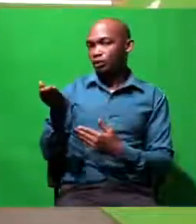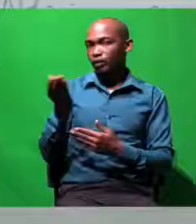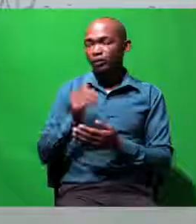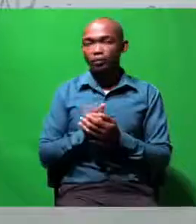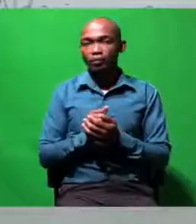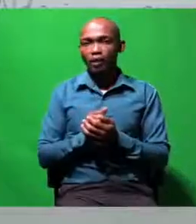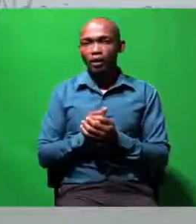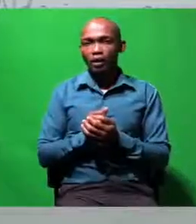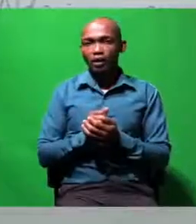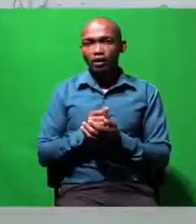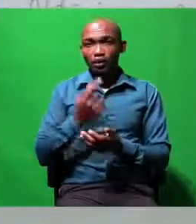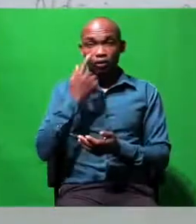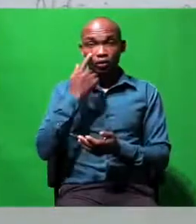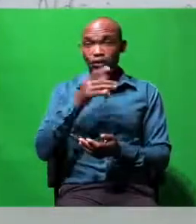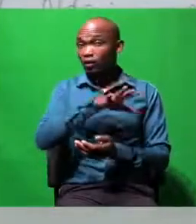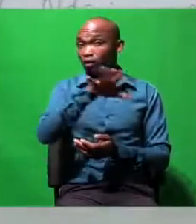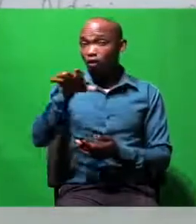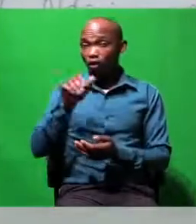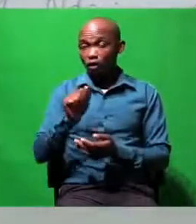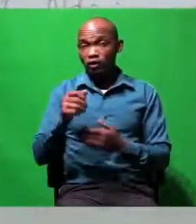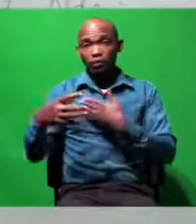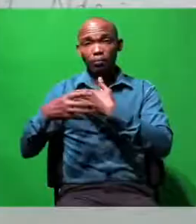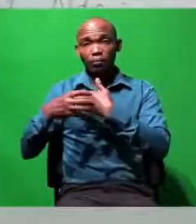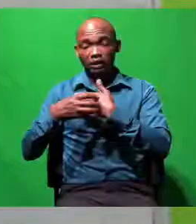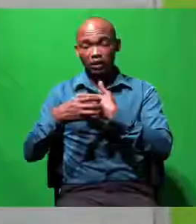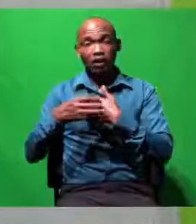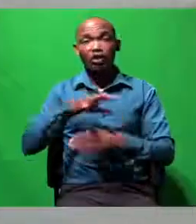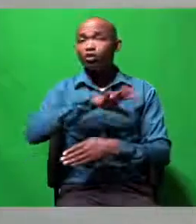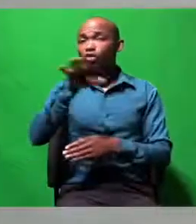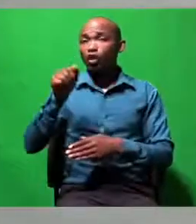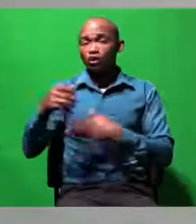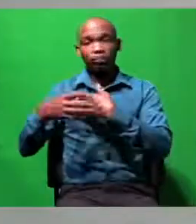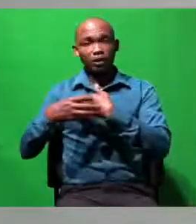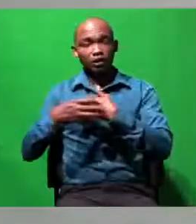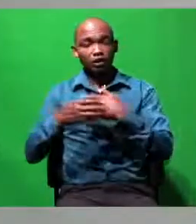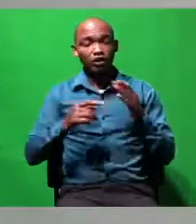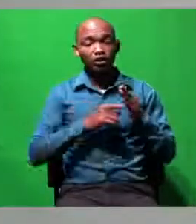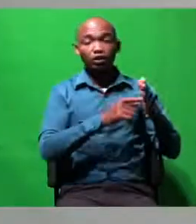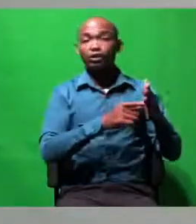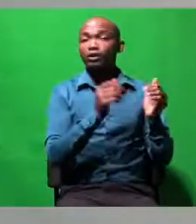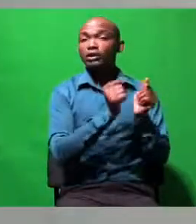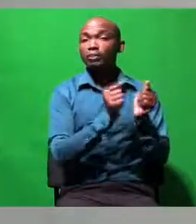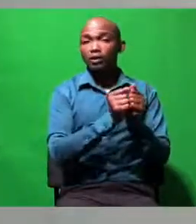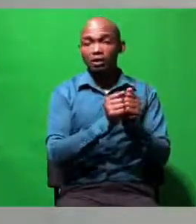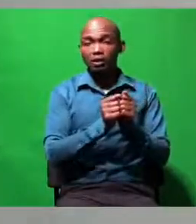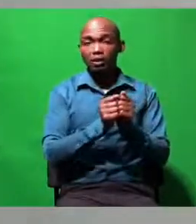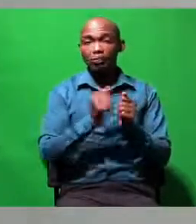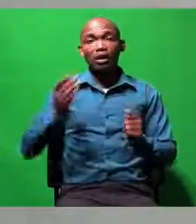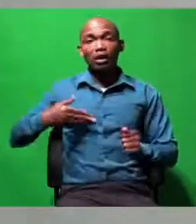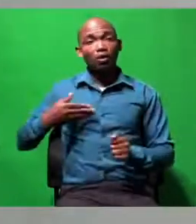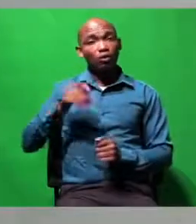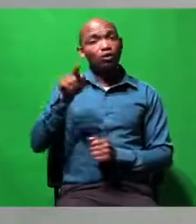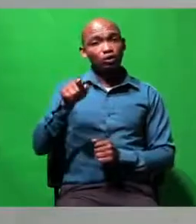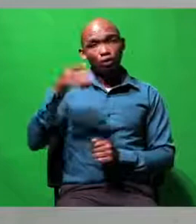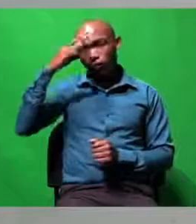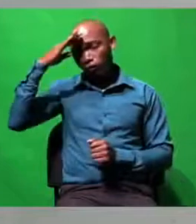You see those pictures? Those pictures symbolize something. So, but I want you to guess what about